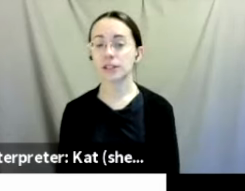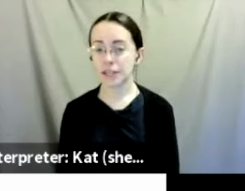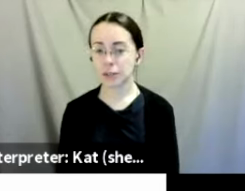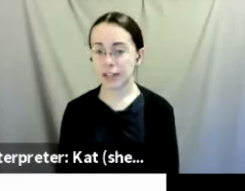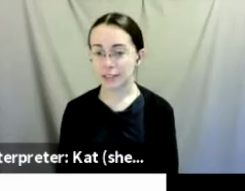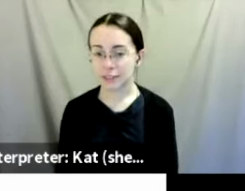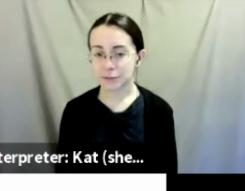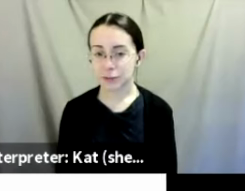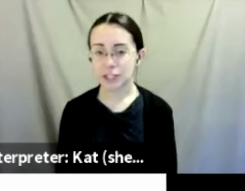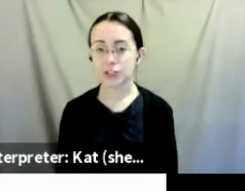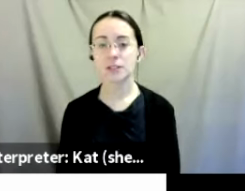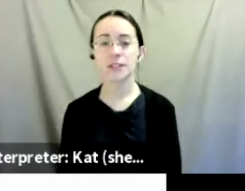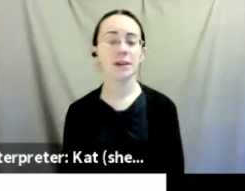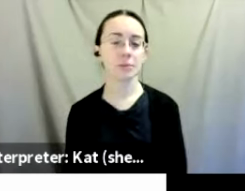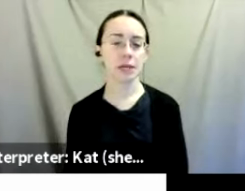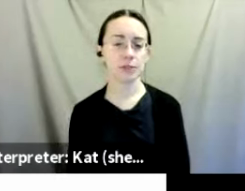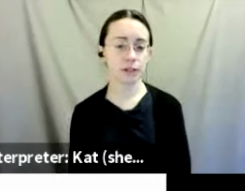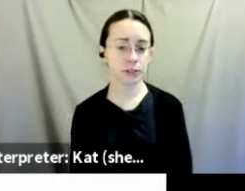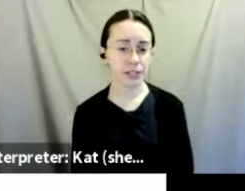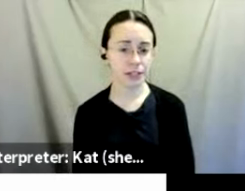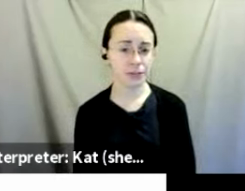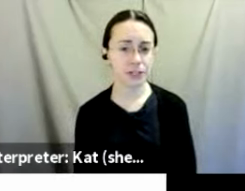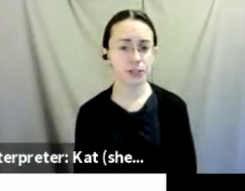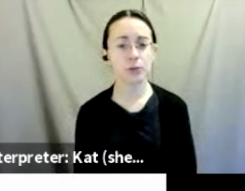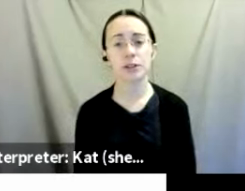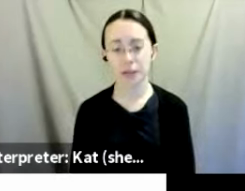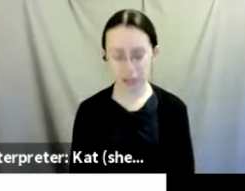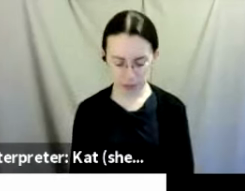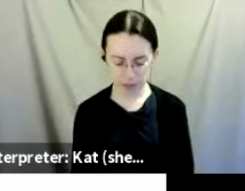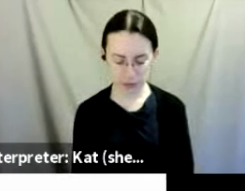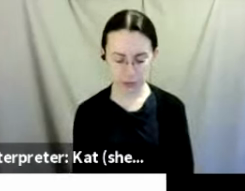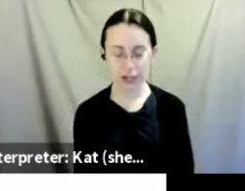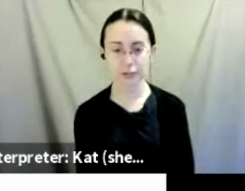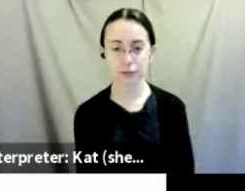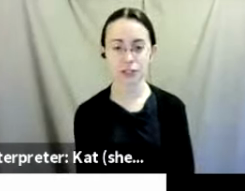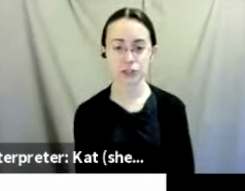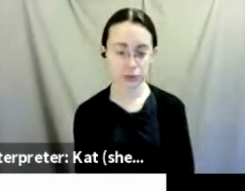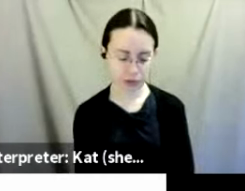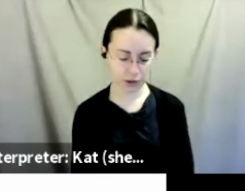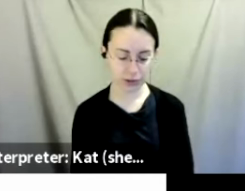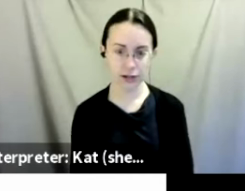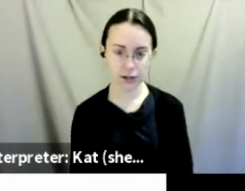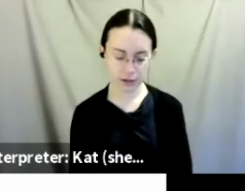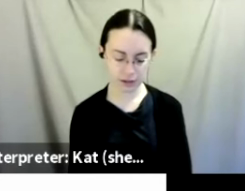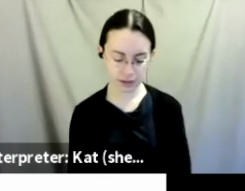They aren't able to access information, they may not be able to understand information, or they may not be able to apply information to